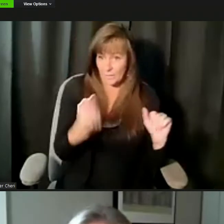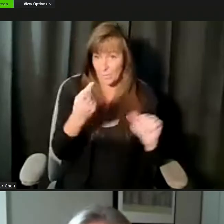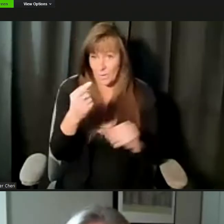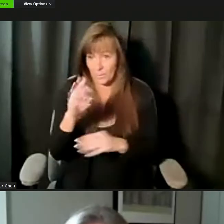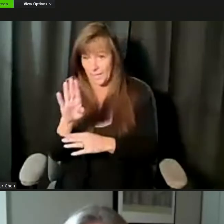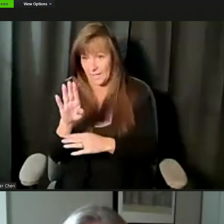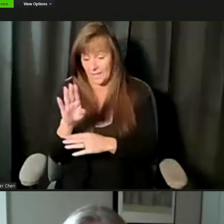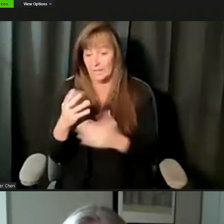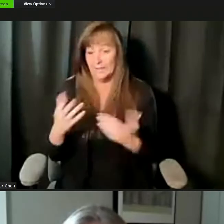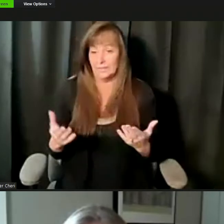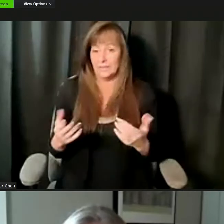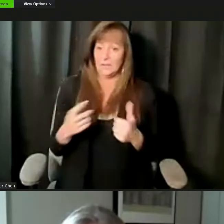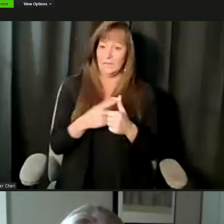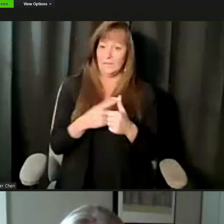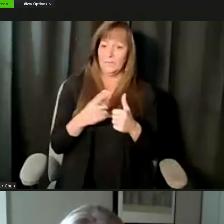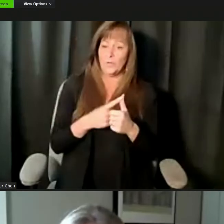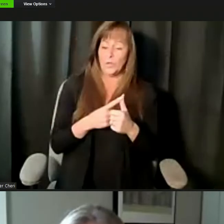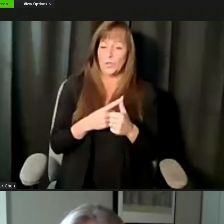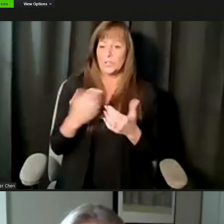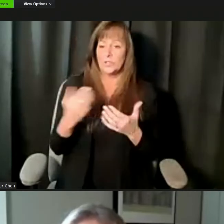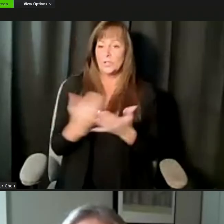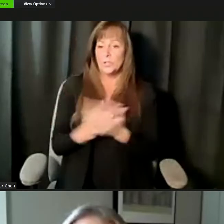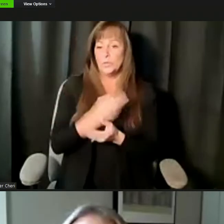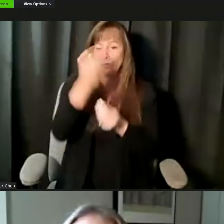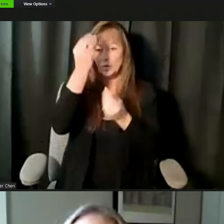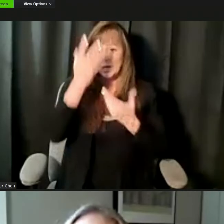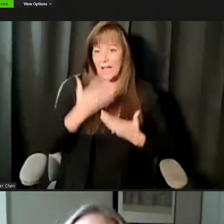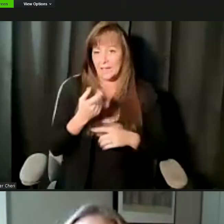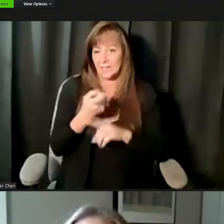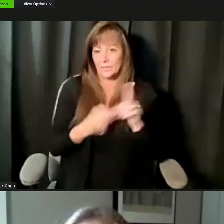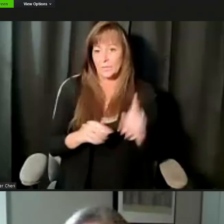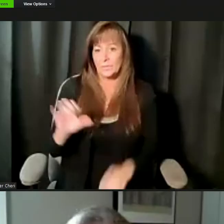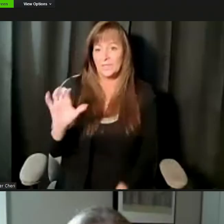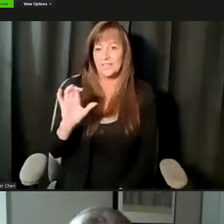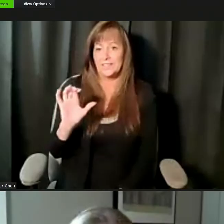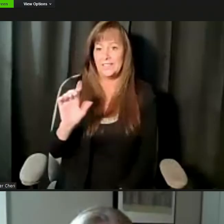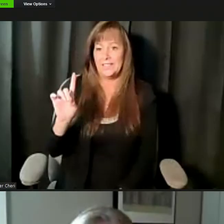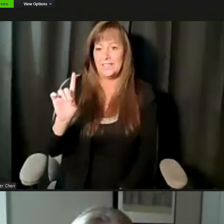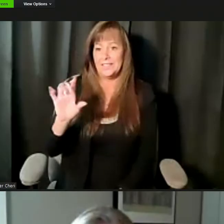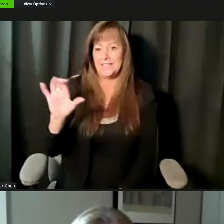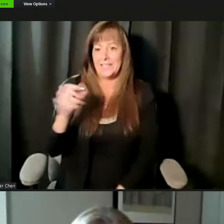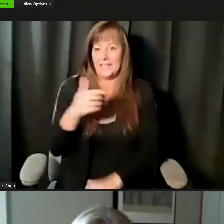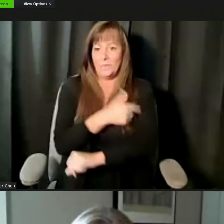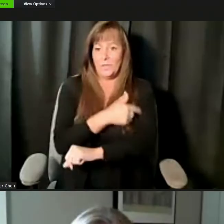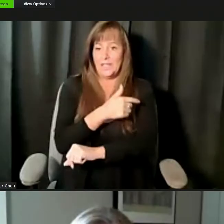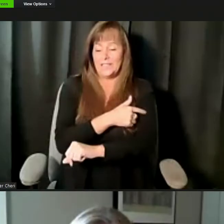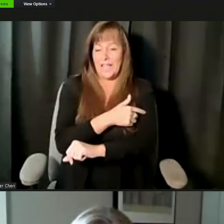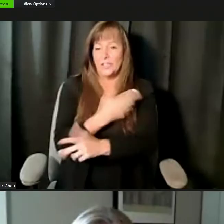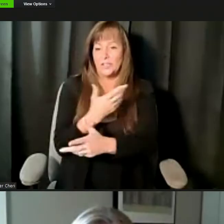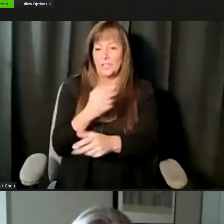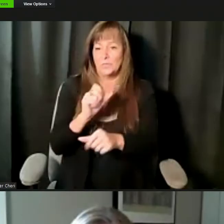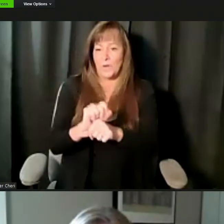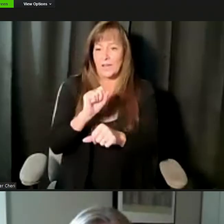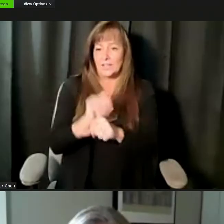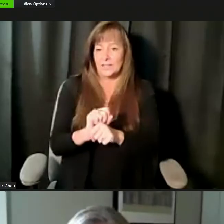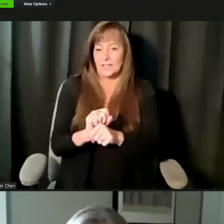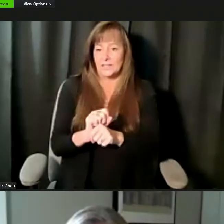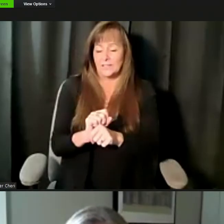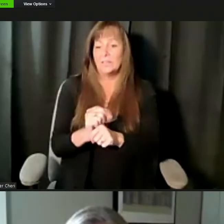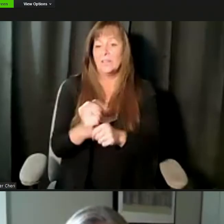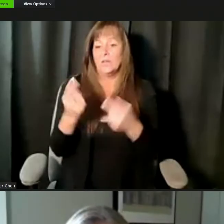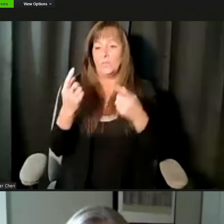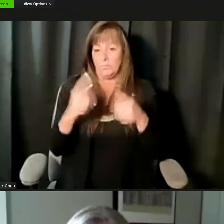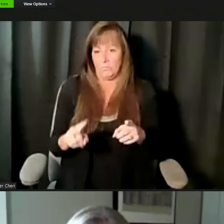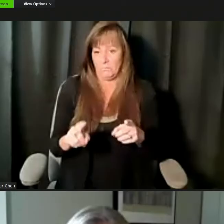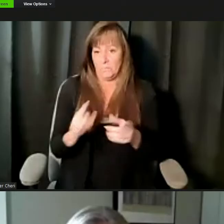first, the updated guidance from the CDC and the Advisory Committee on Immunization Practices came out last weekend, and we are working